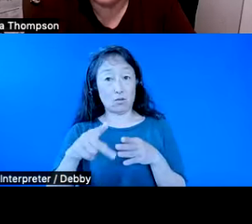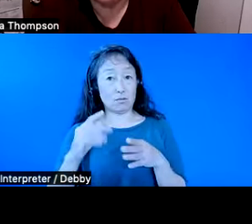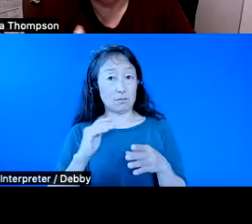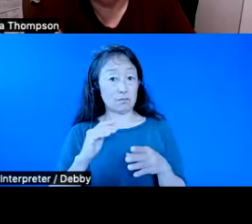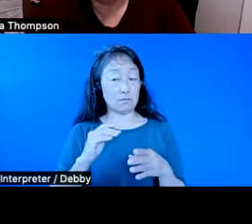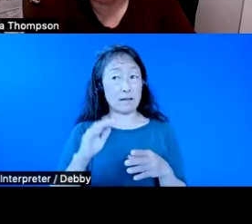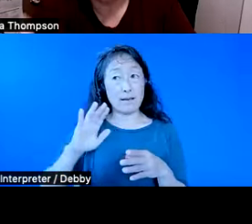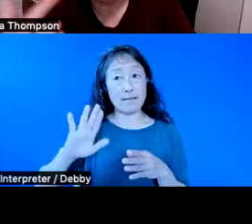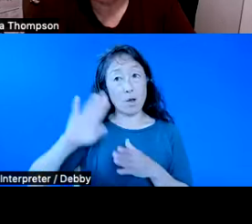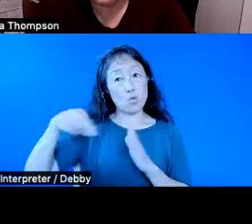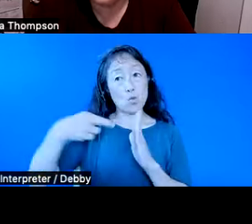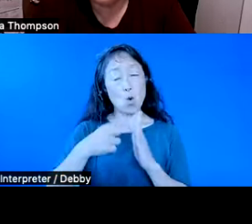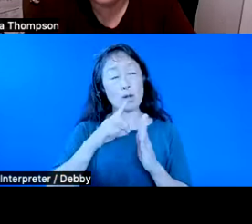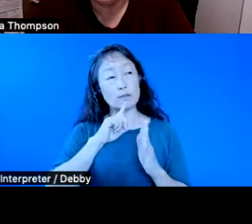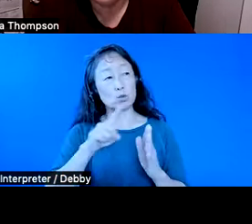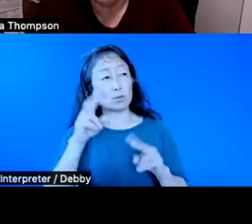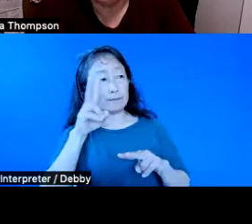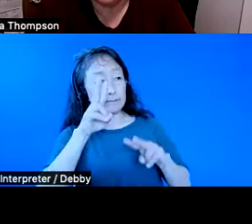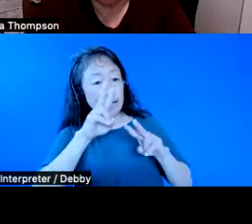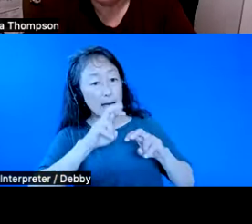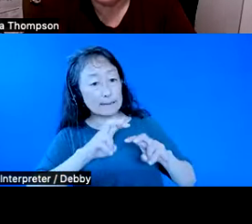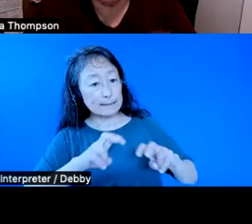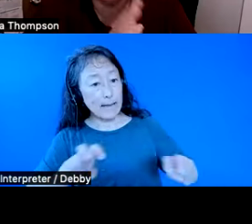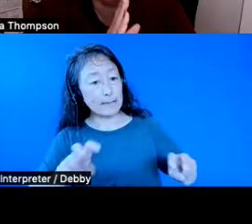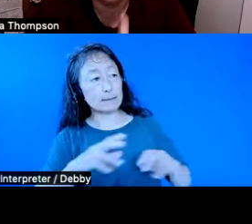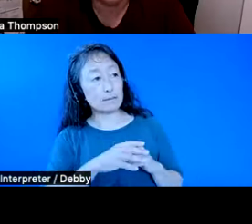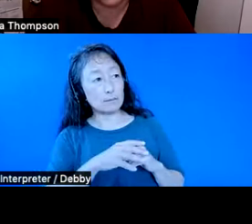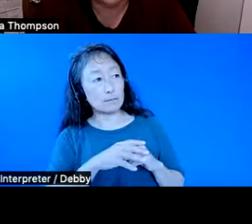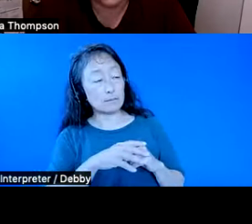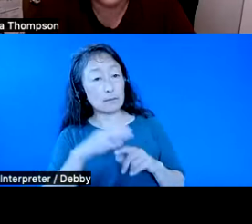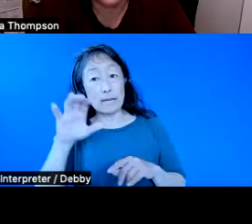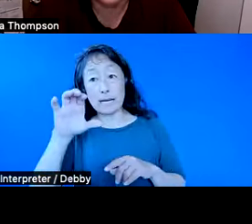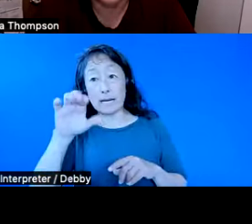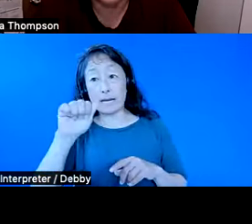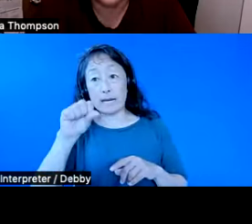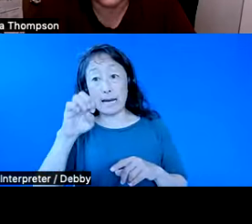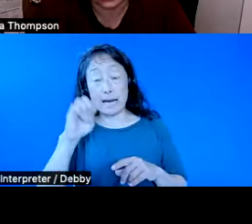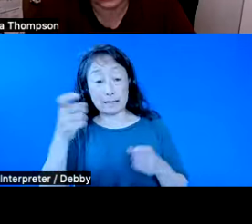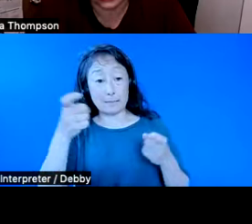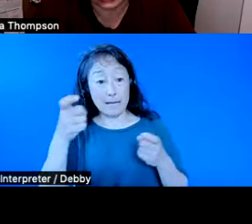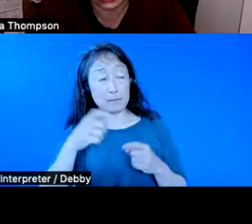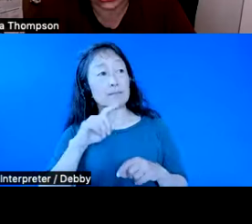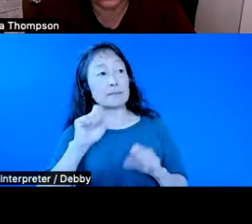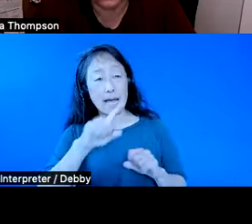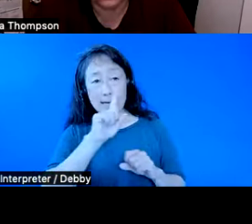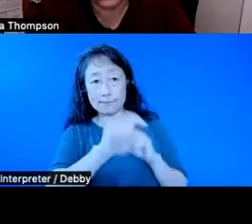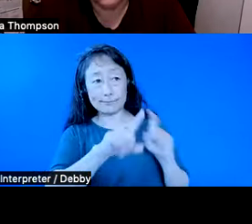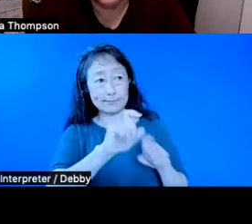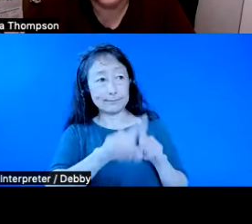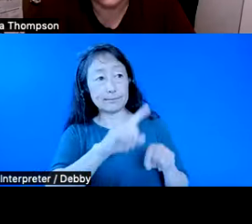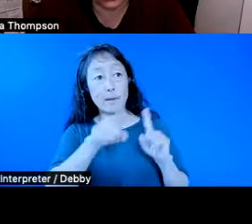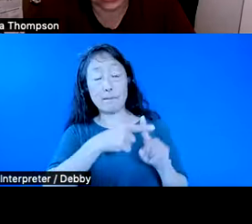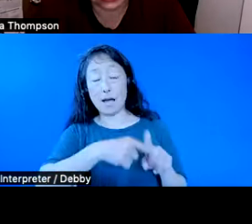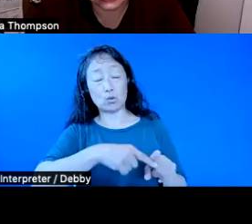assess and case management. They can ask very direct questions about suicidal ideation.